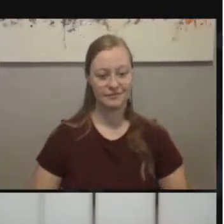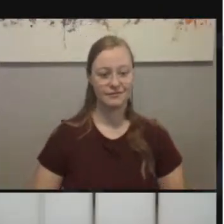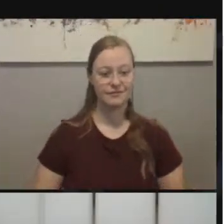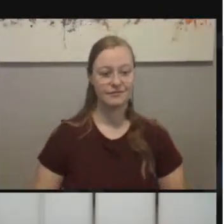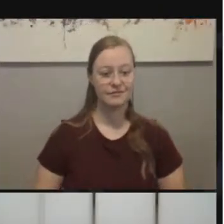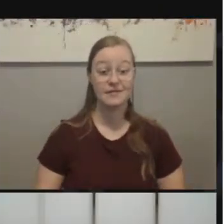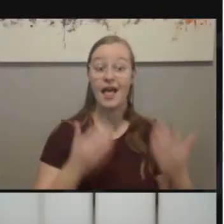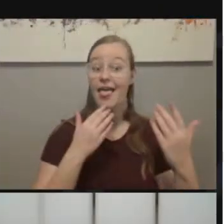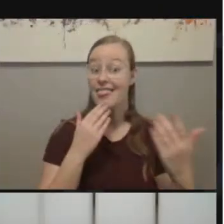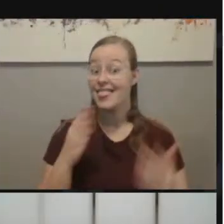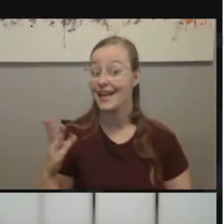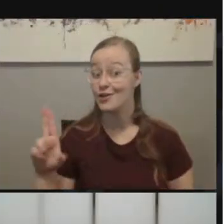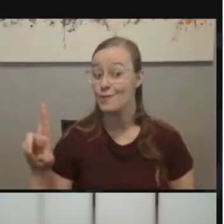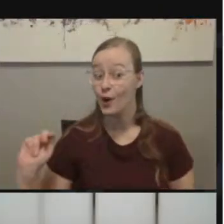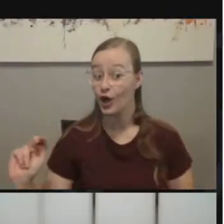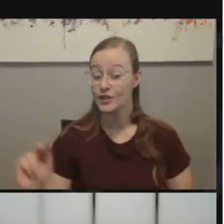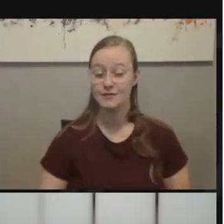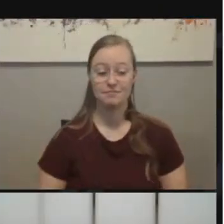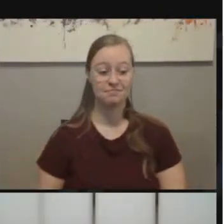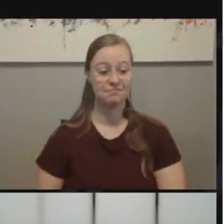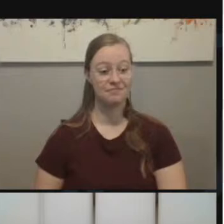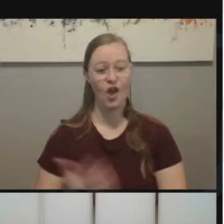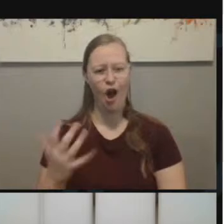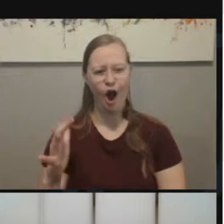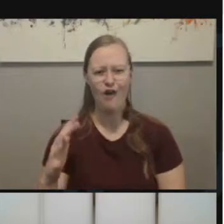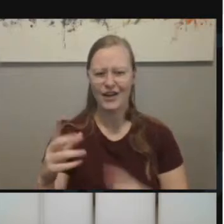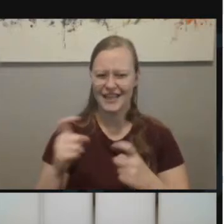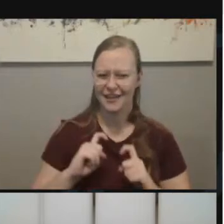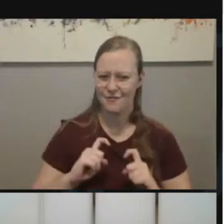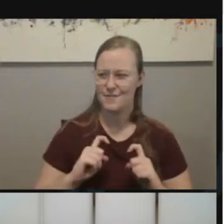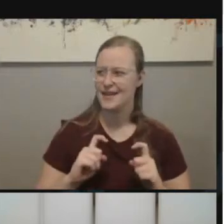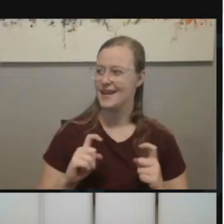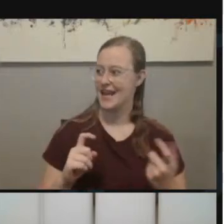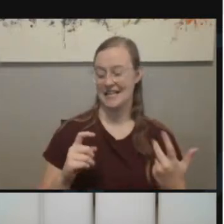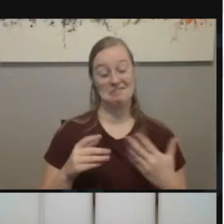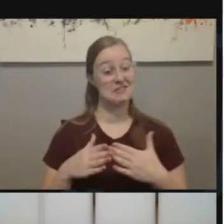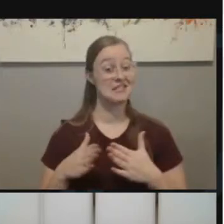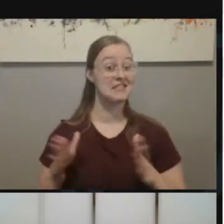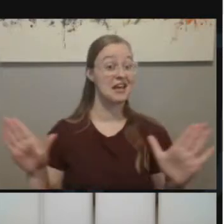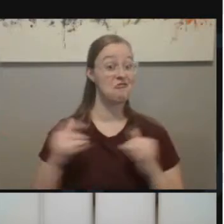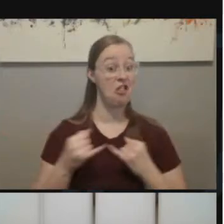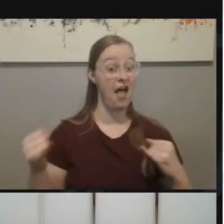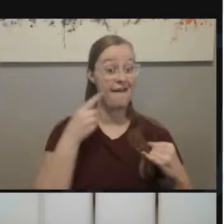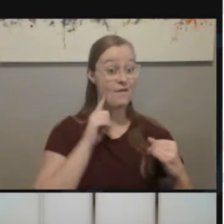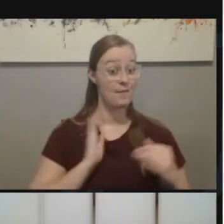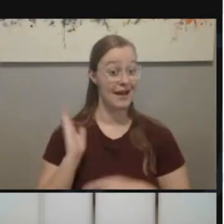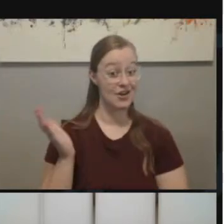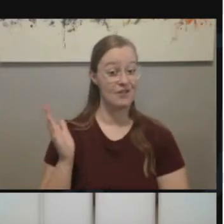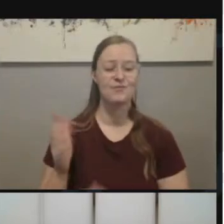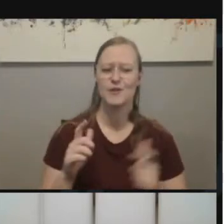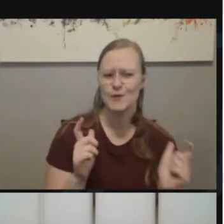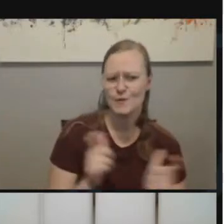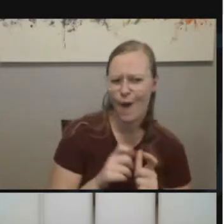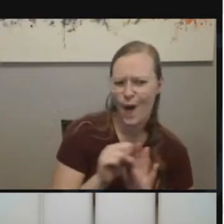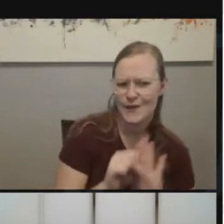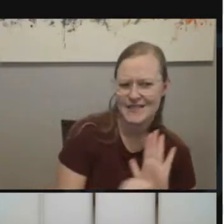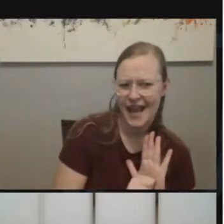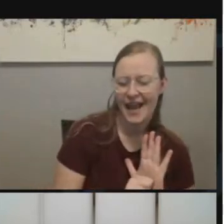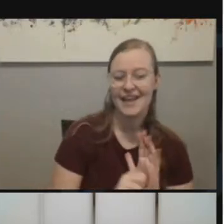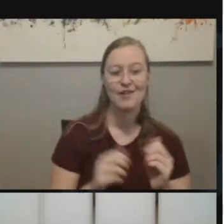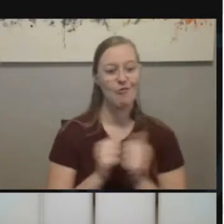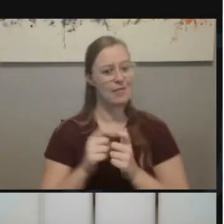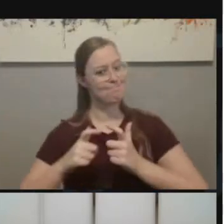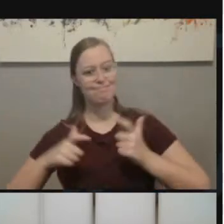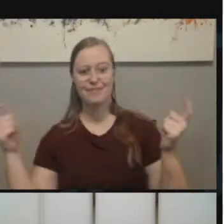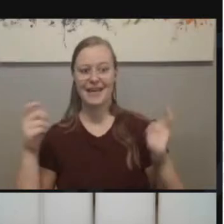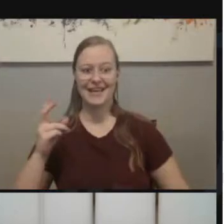Thank you, Bert. I think you've already given me a central line for my talk: a small state with a large